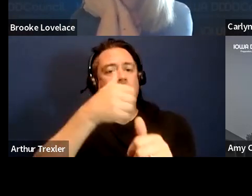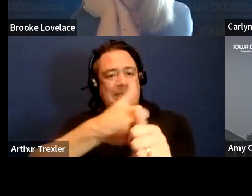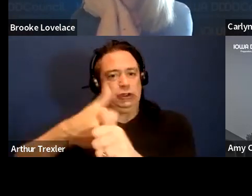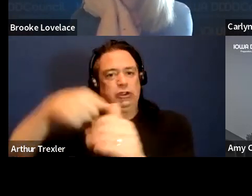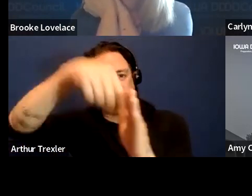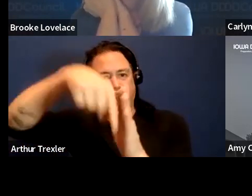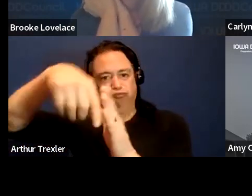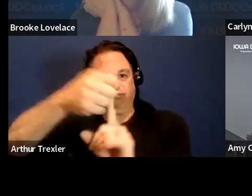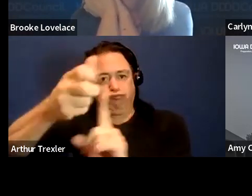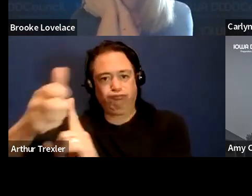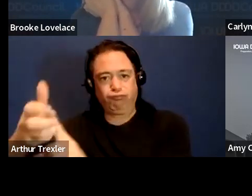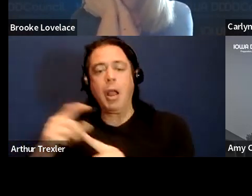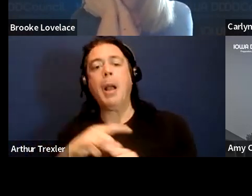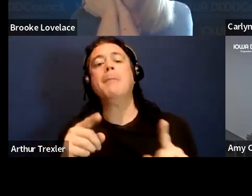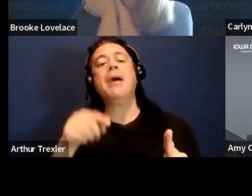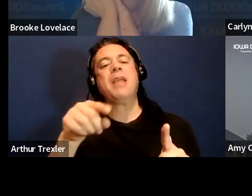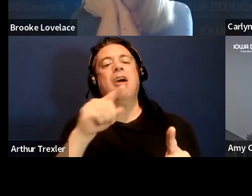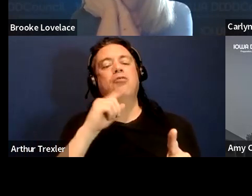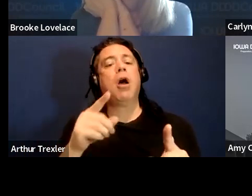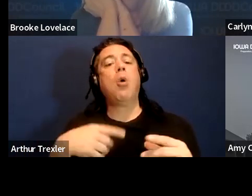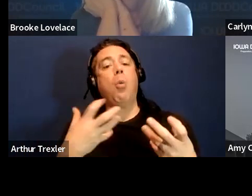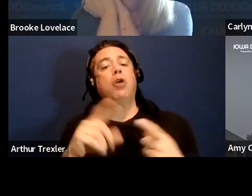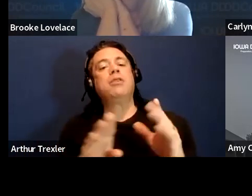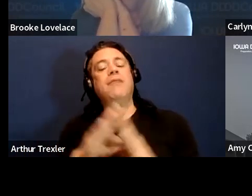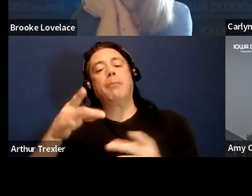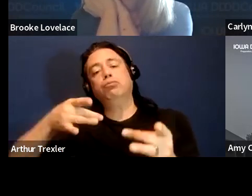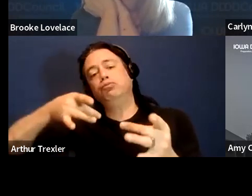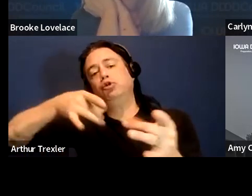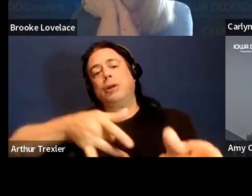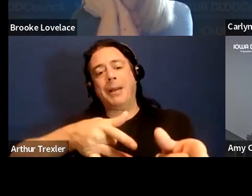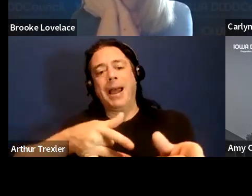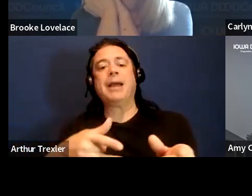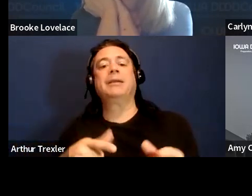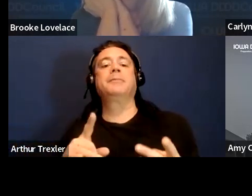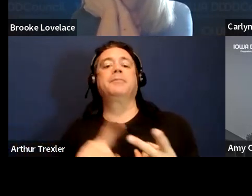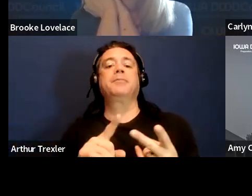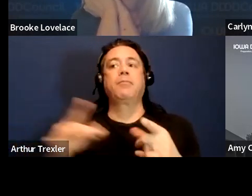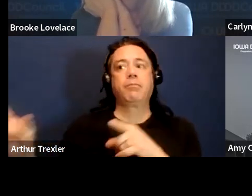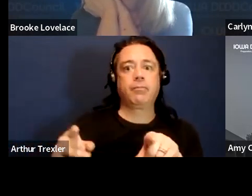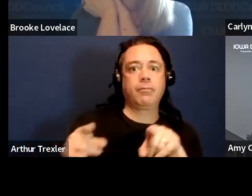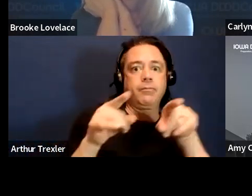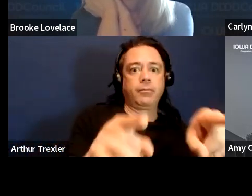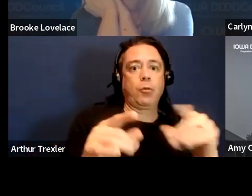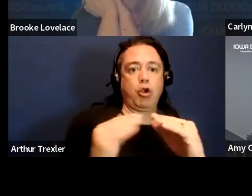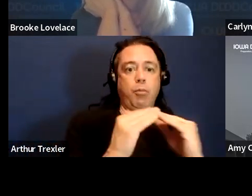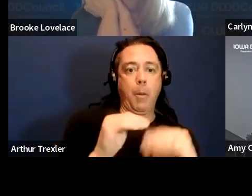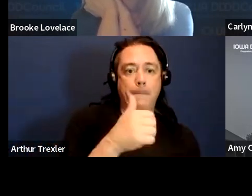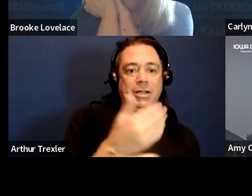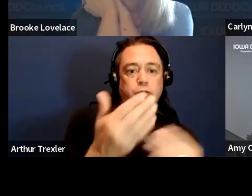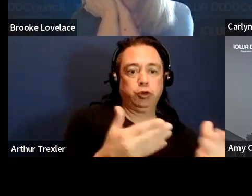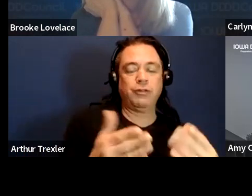the goals are developing a streamlined screening process, aligning community-based services, and also